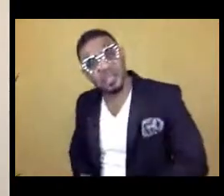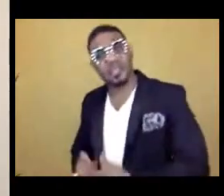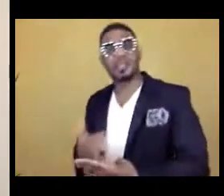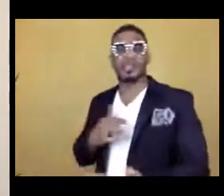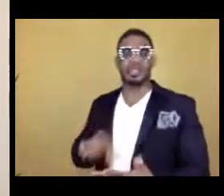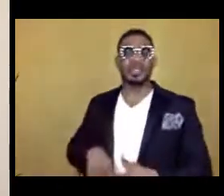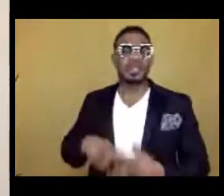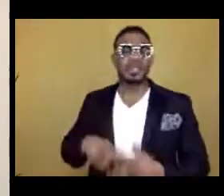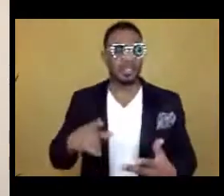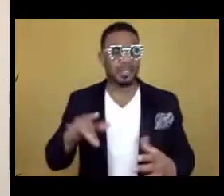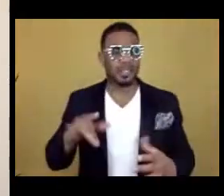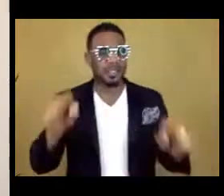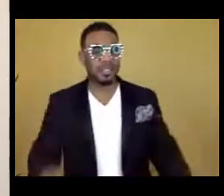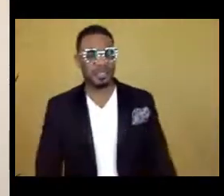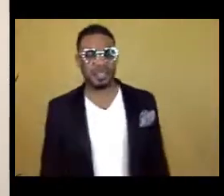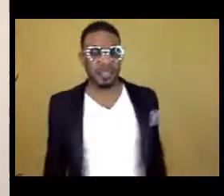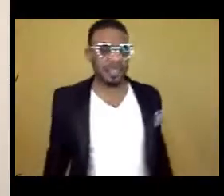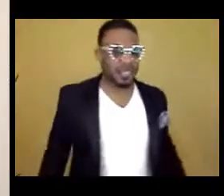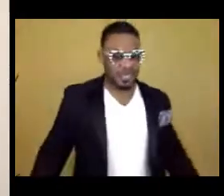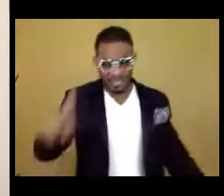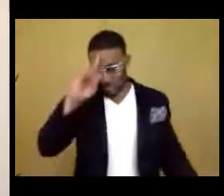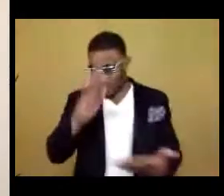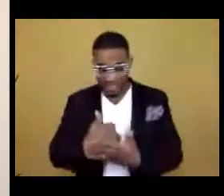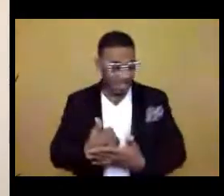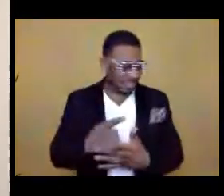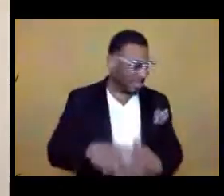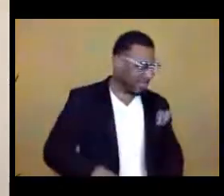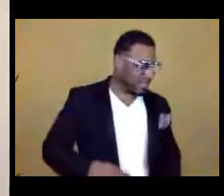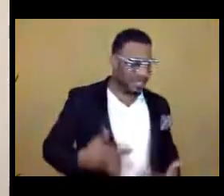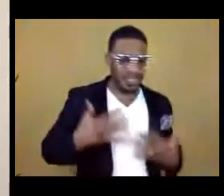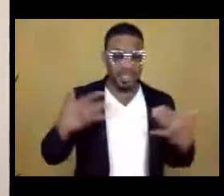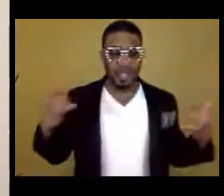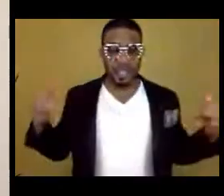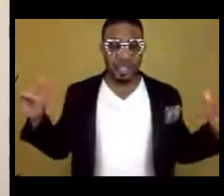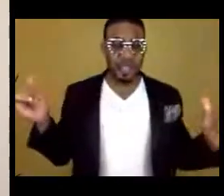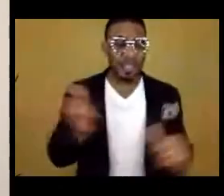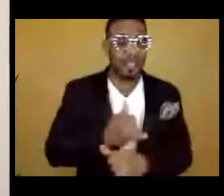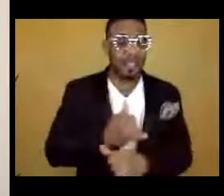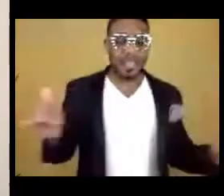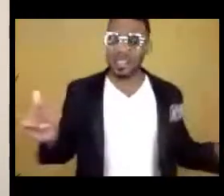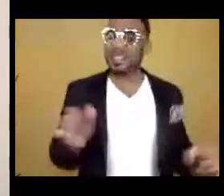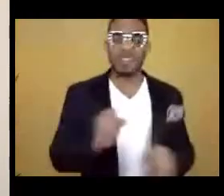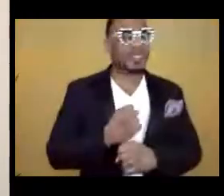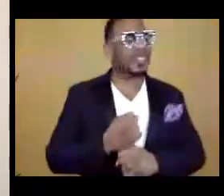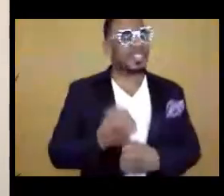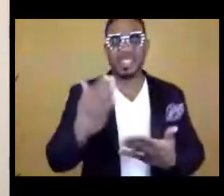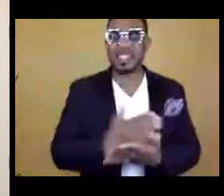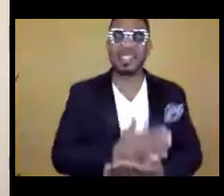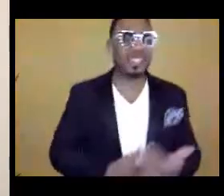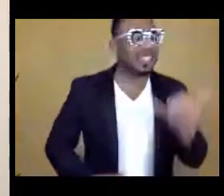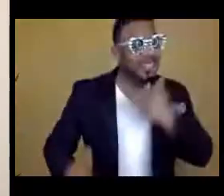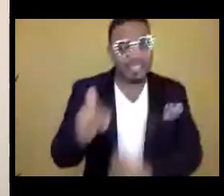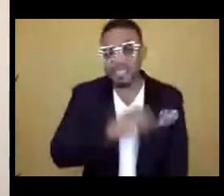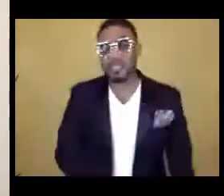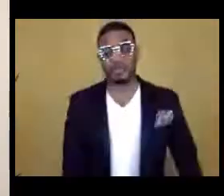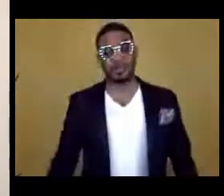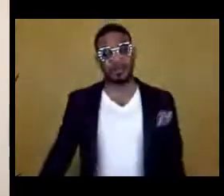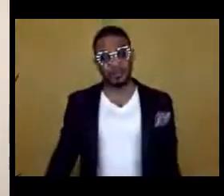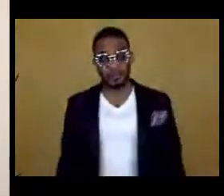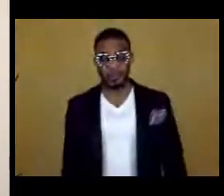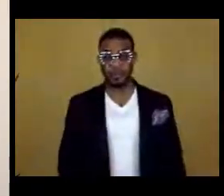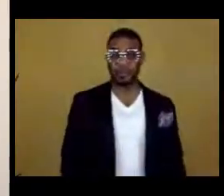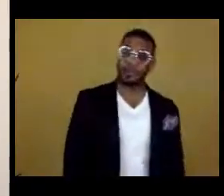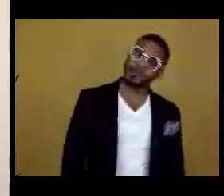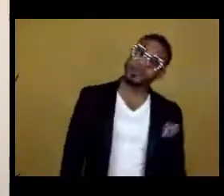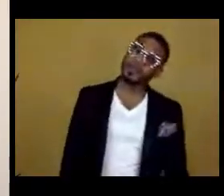it might make a difference or make you listen.